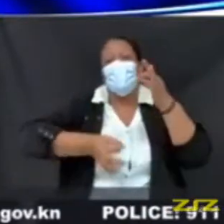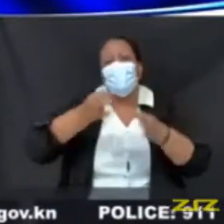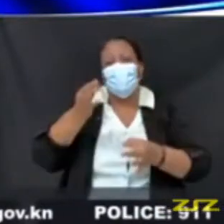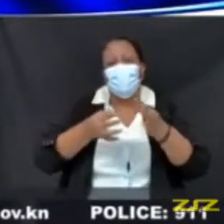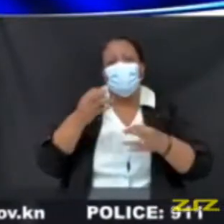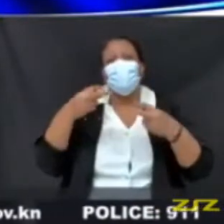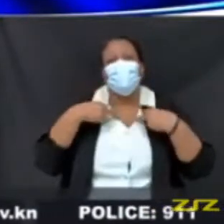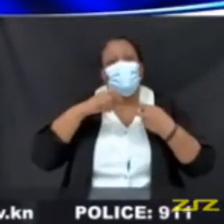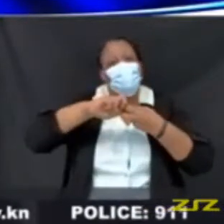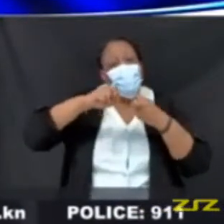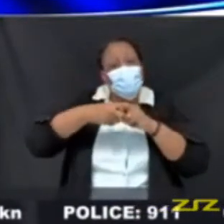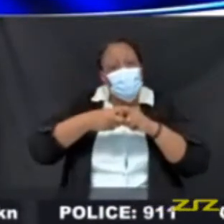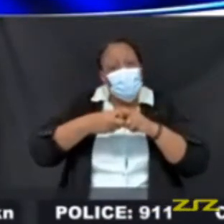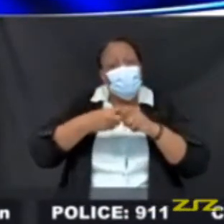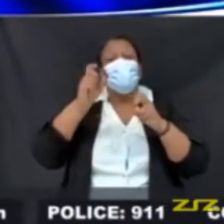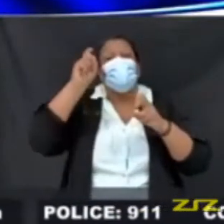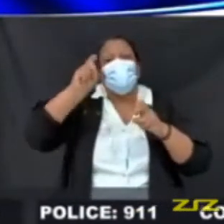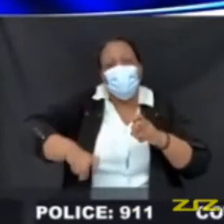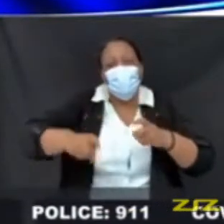medical emergencies.